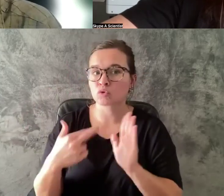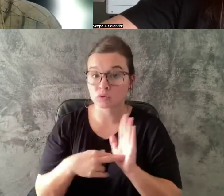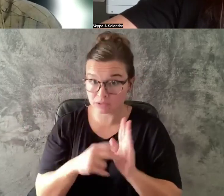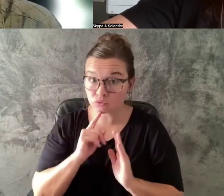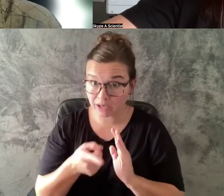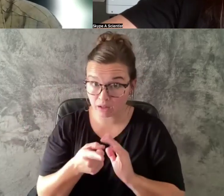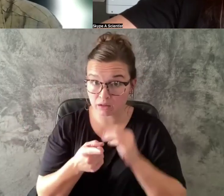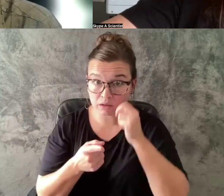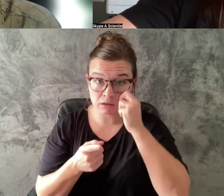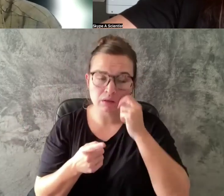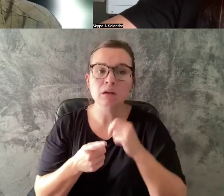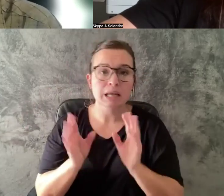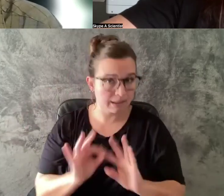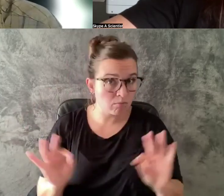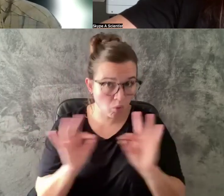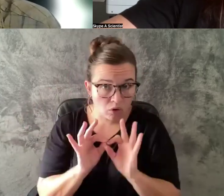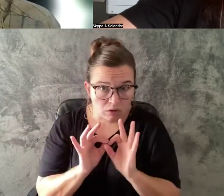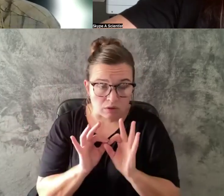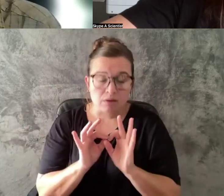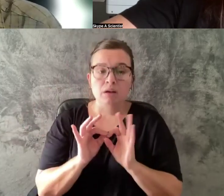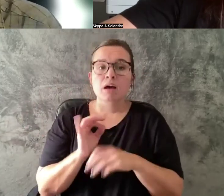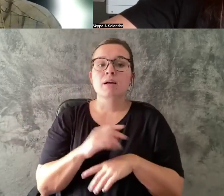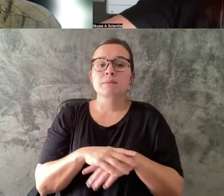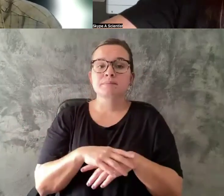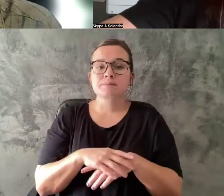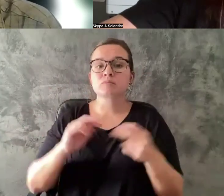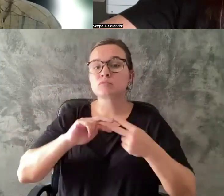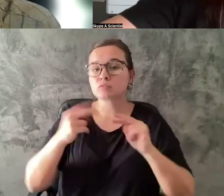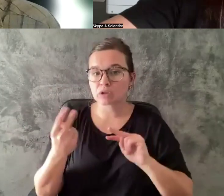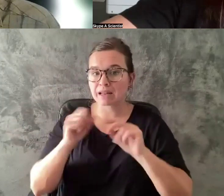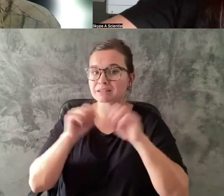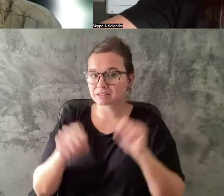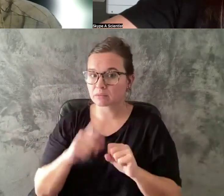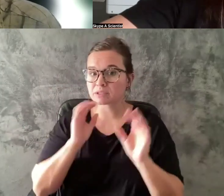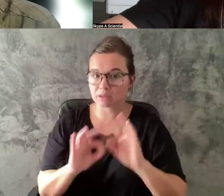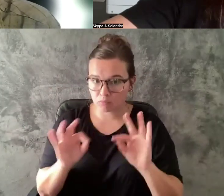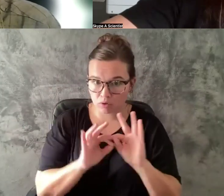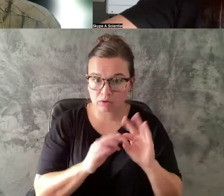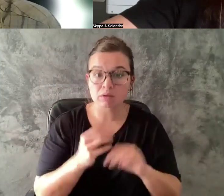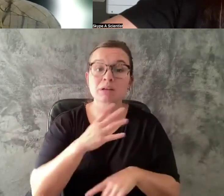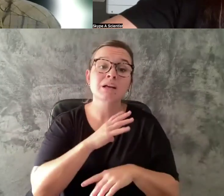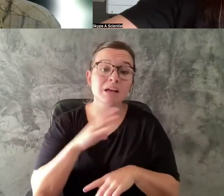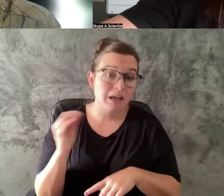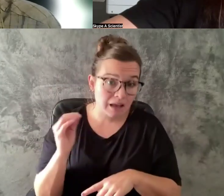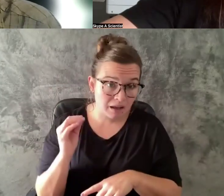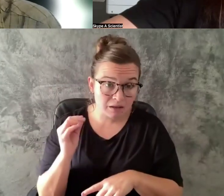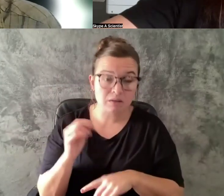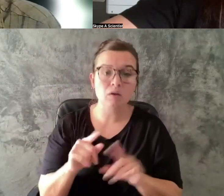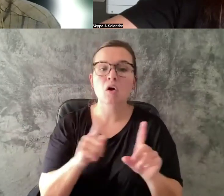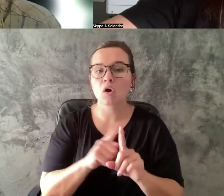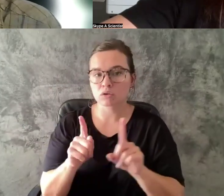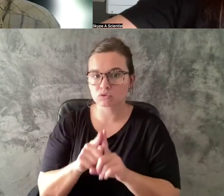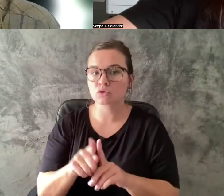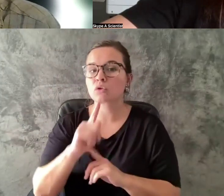real and important to understand genetic systems. And it's also